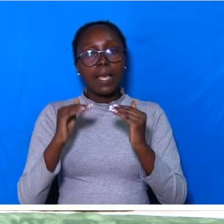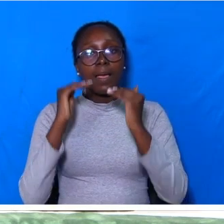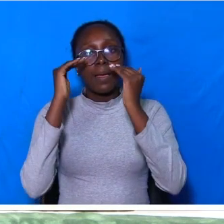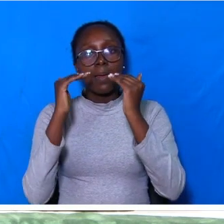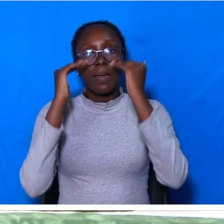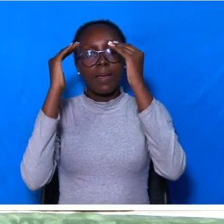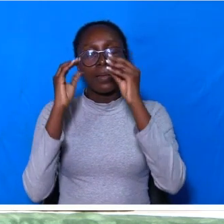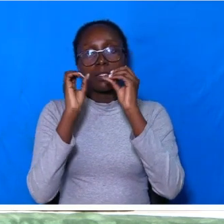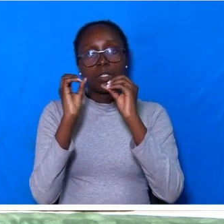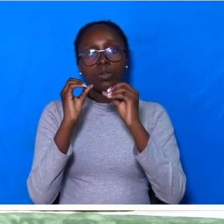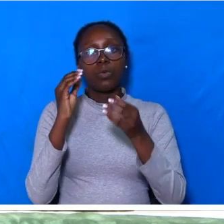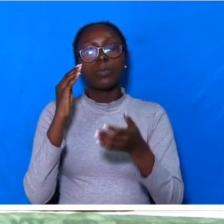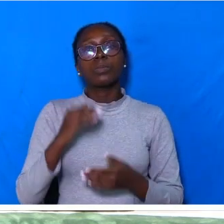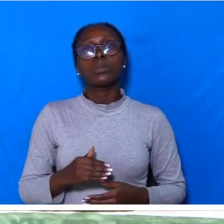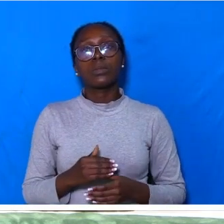Stagnation simply means,